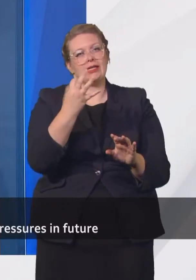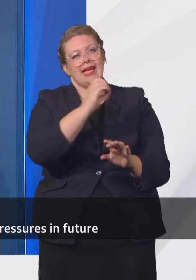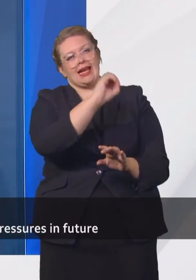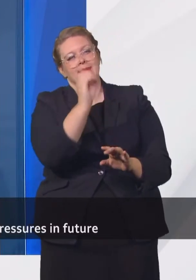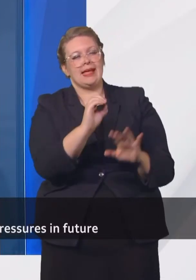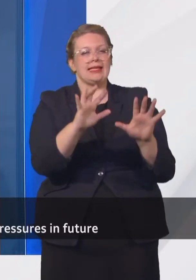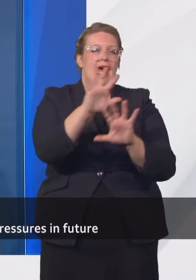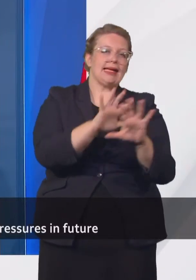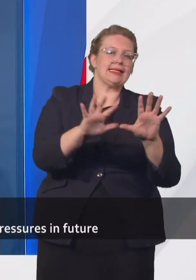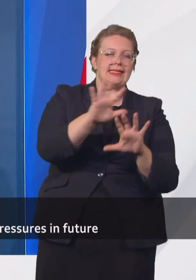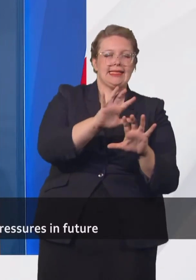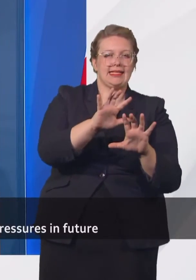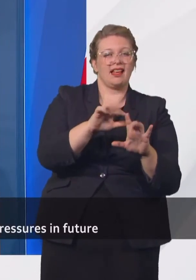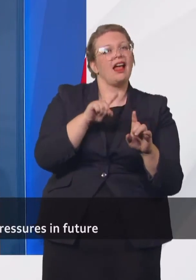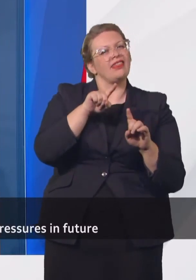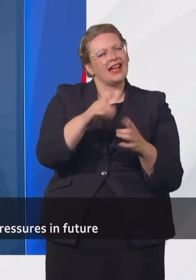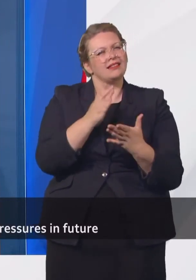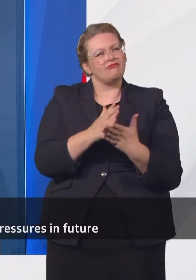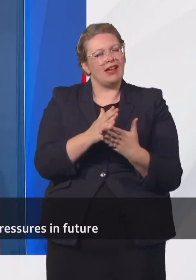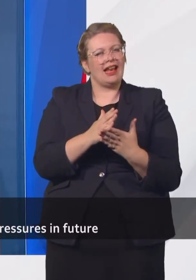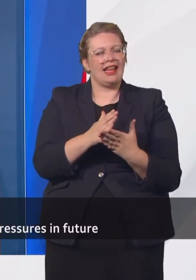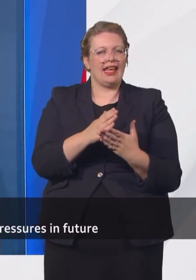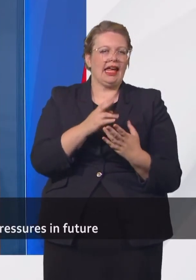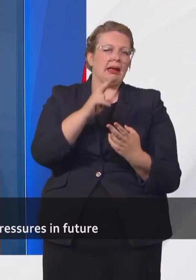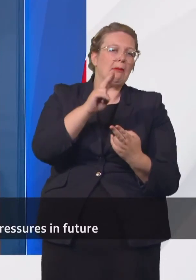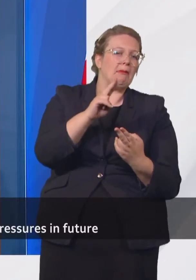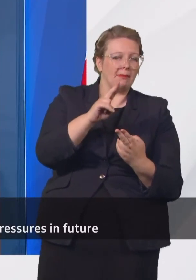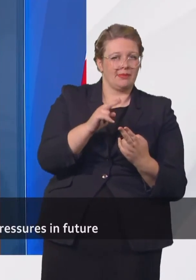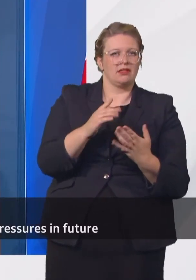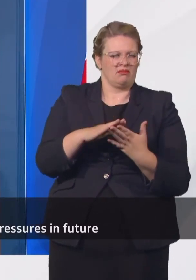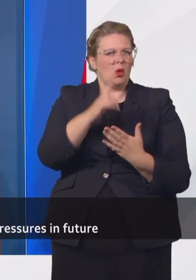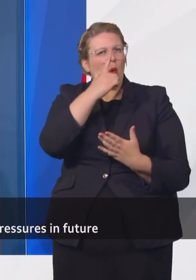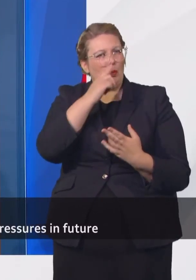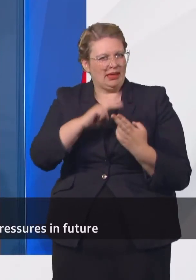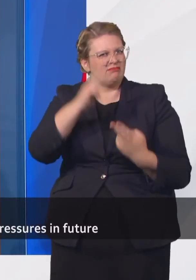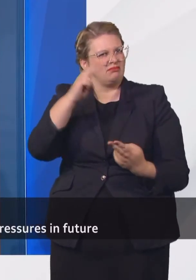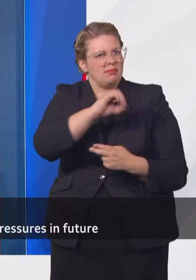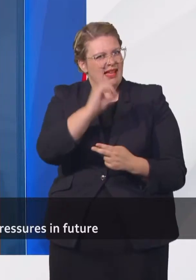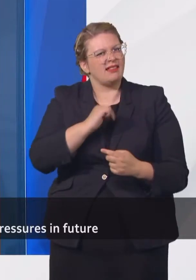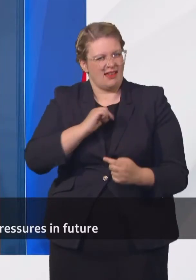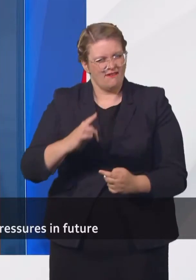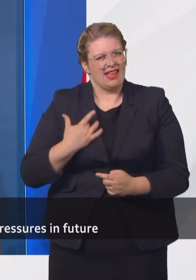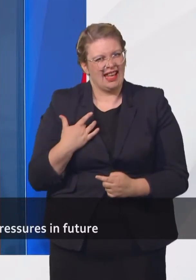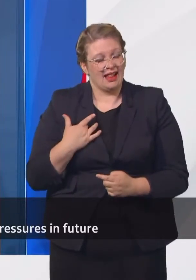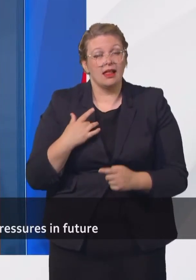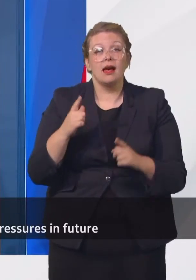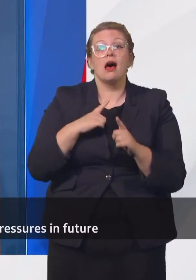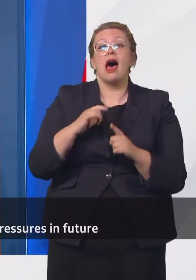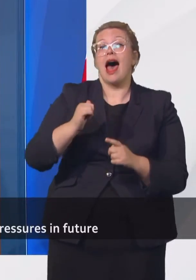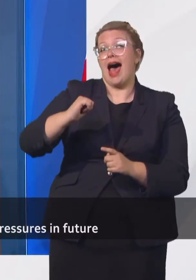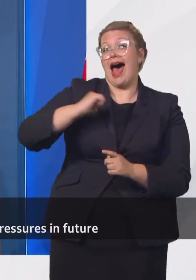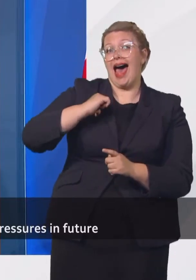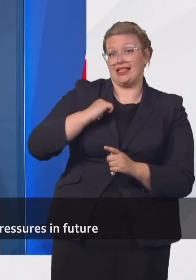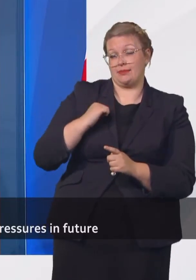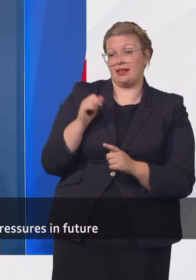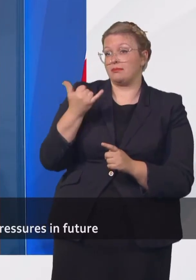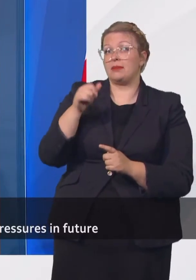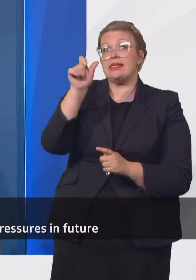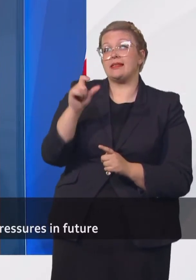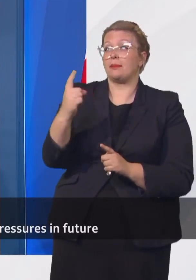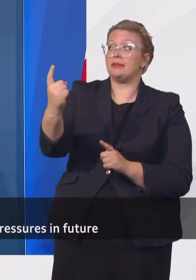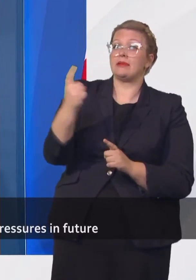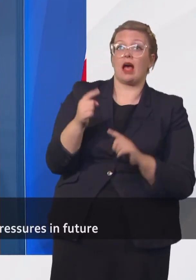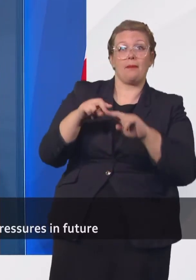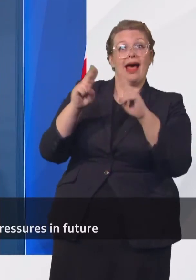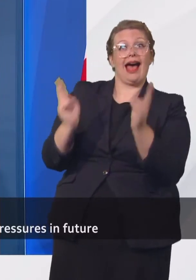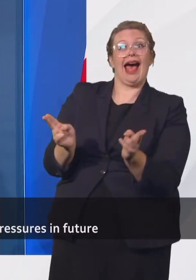of a household who actually both pick up coronavirus from the same visitor at the door or the